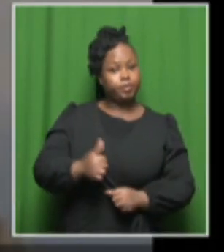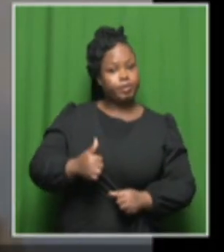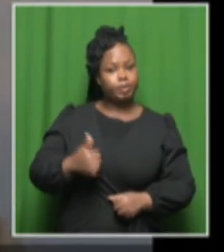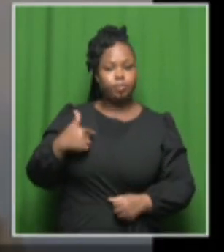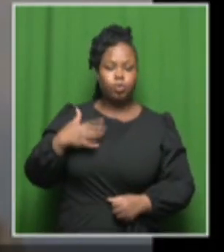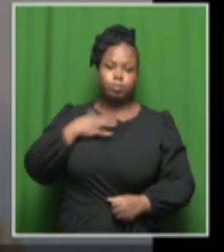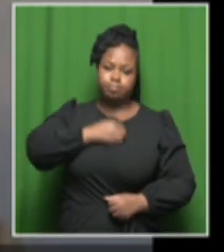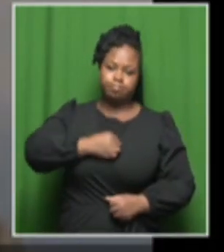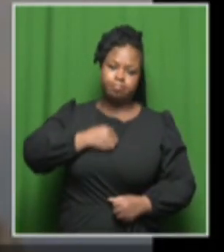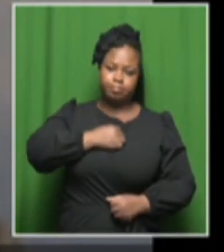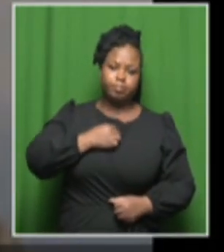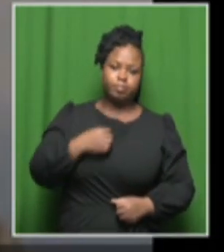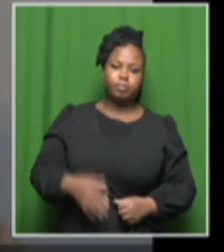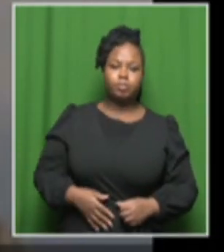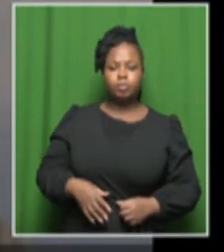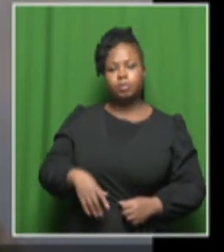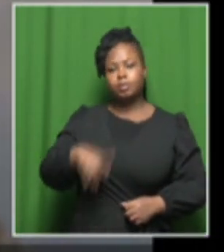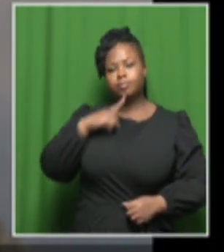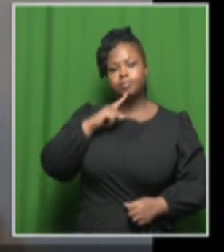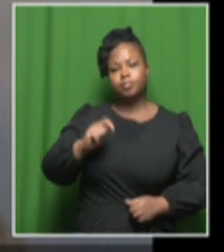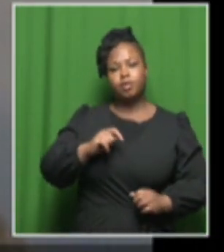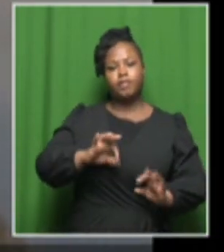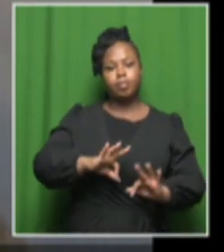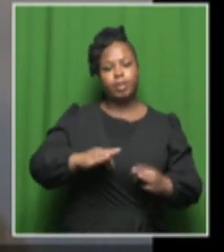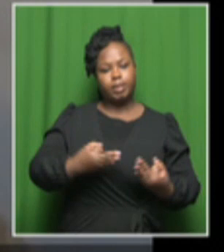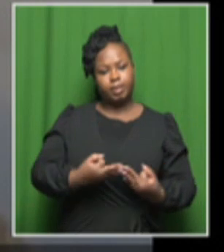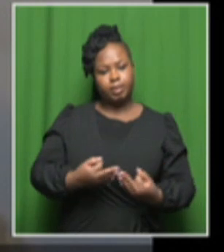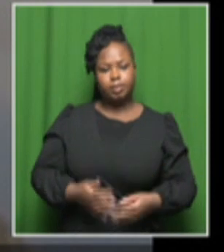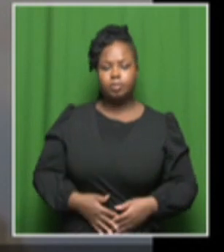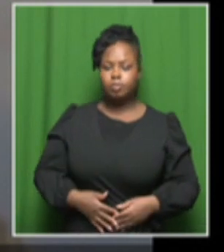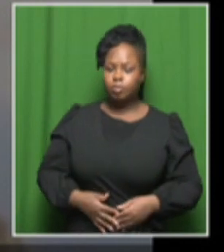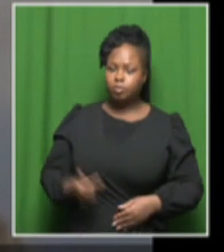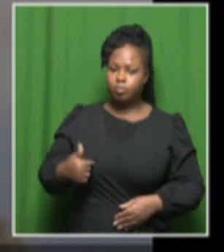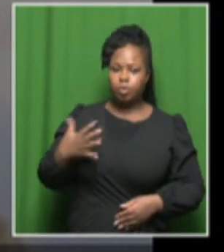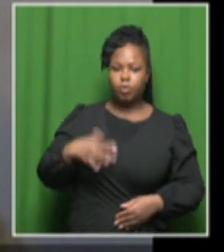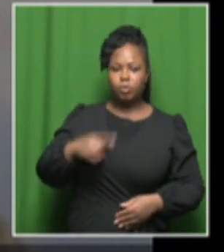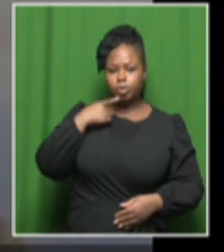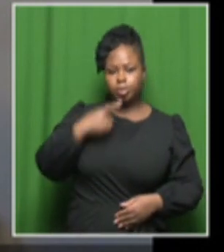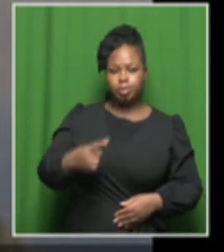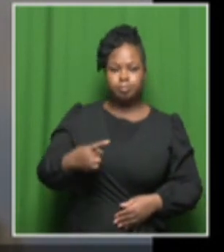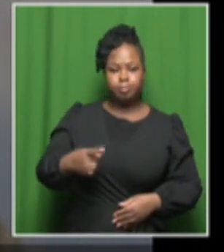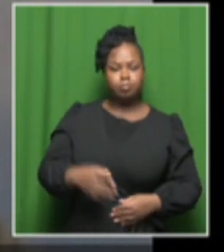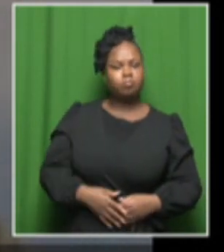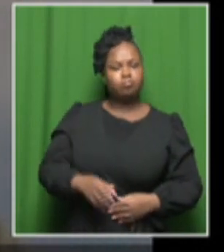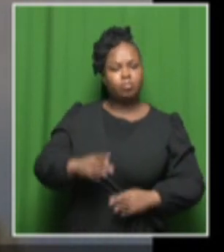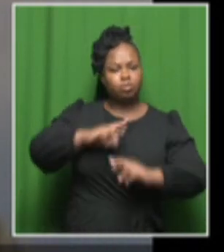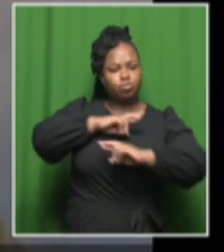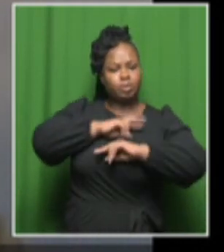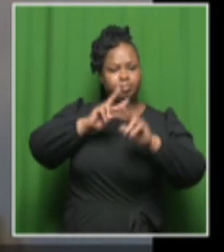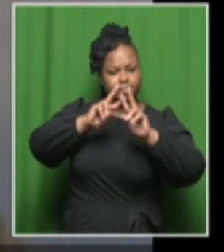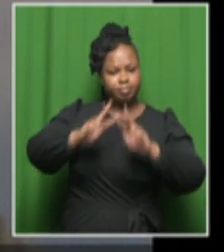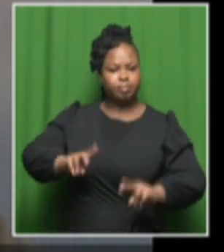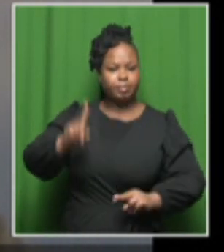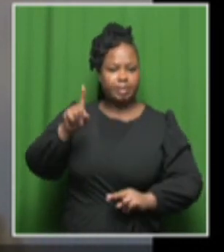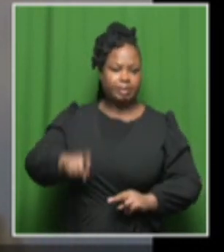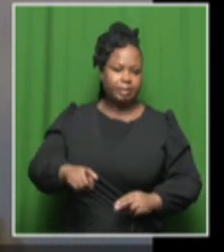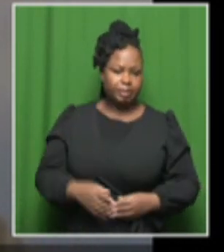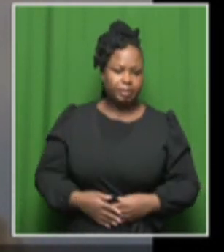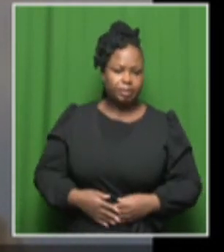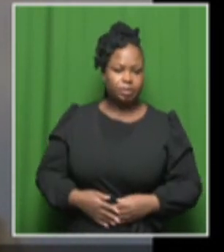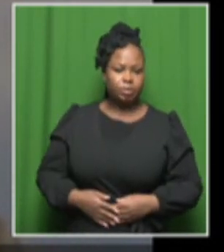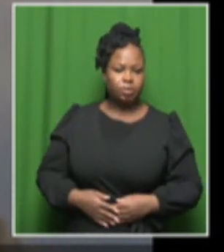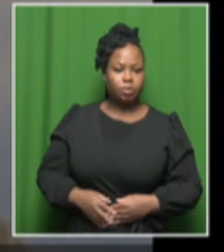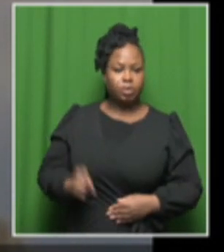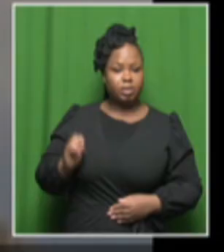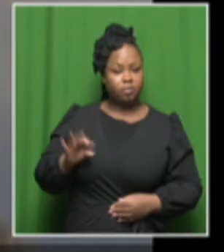send condolences to the Mboweni family and to say to Tito Mboweni that he should rest in peace. If we were to